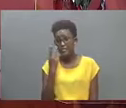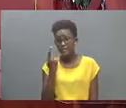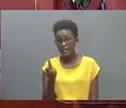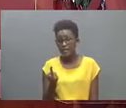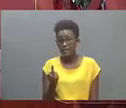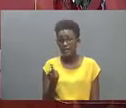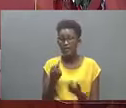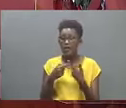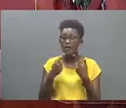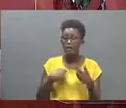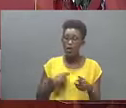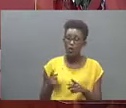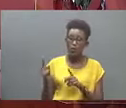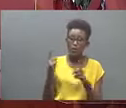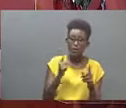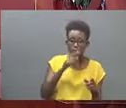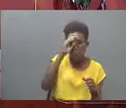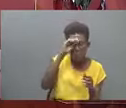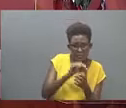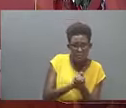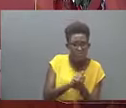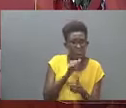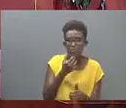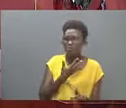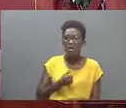And we have come to believe we don't have the